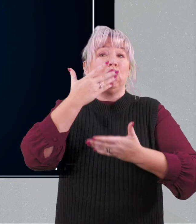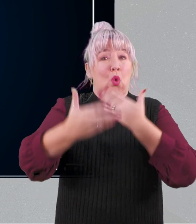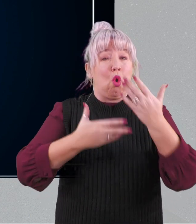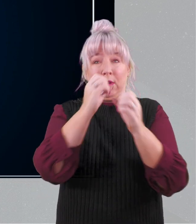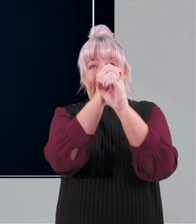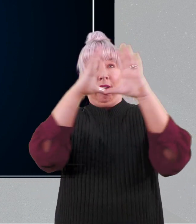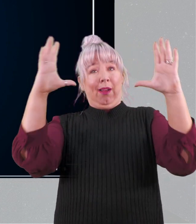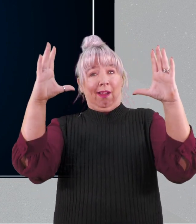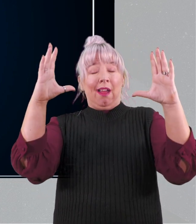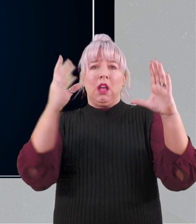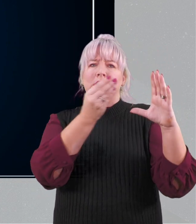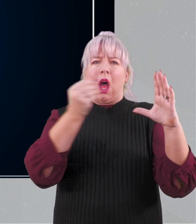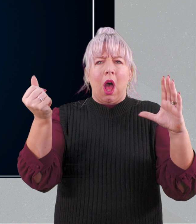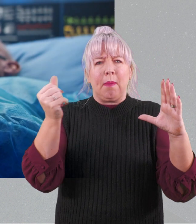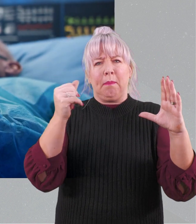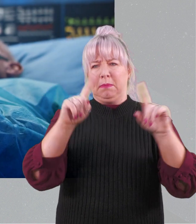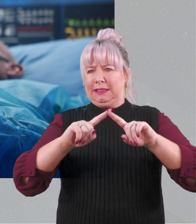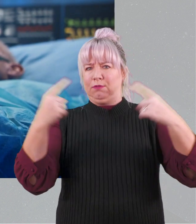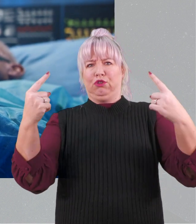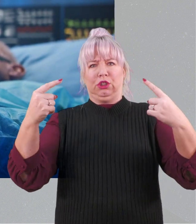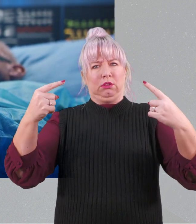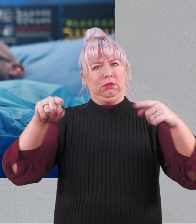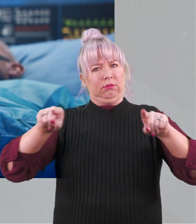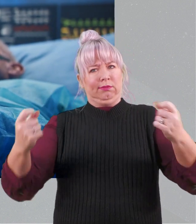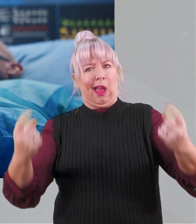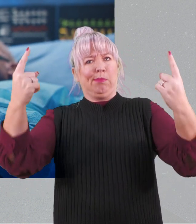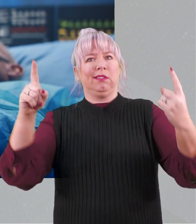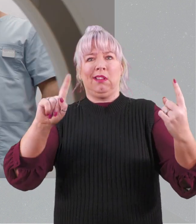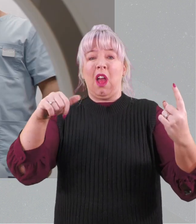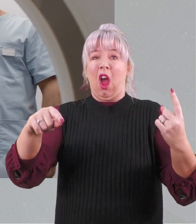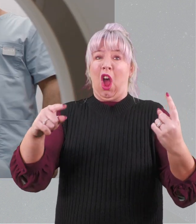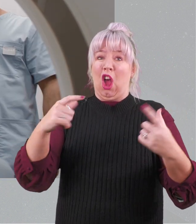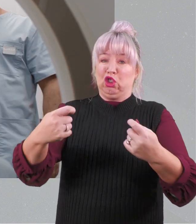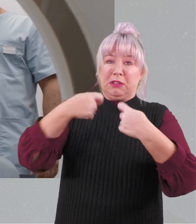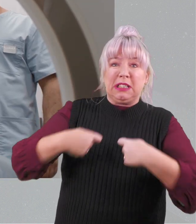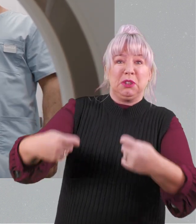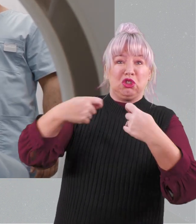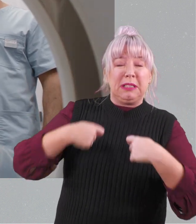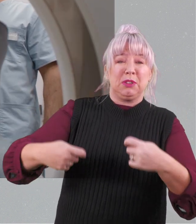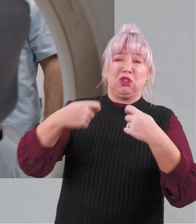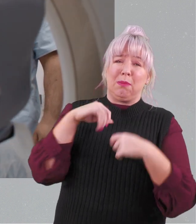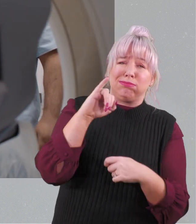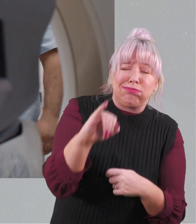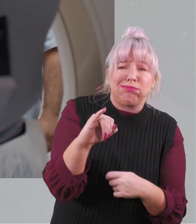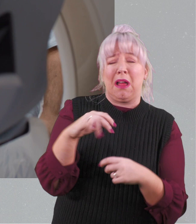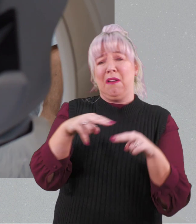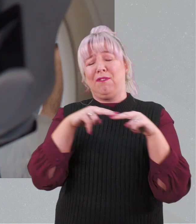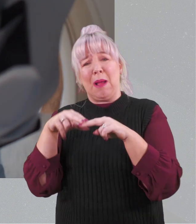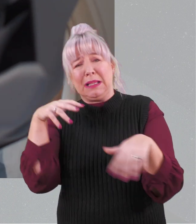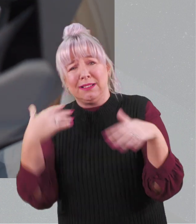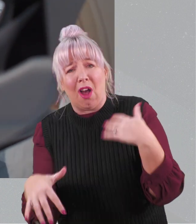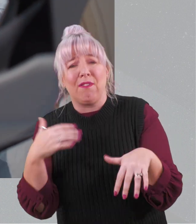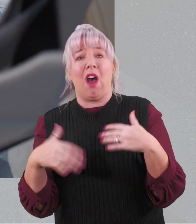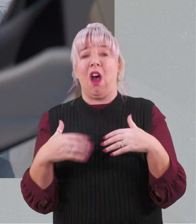is a story of paradox. Some of us are overtreated in hospitals as family and community are pushed